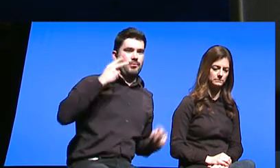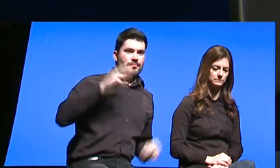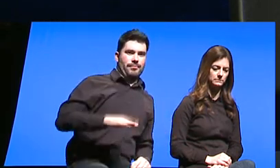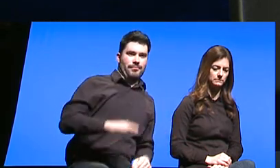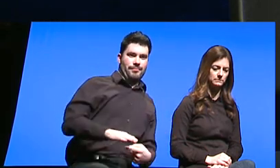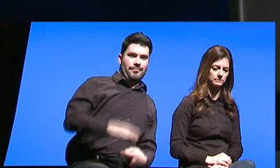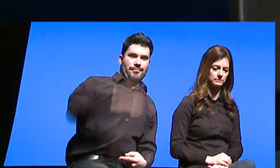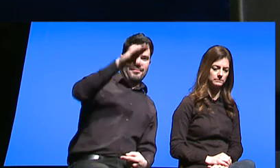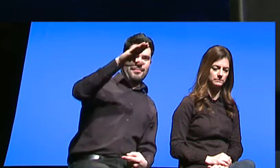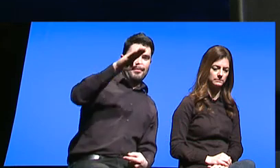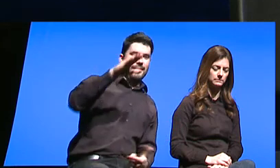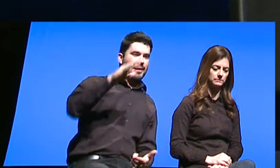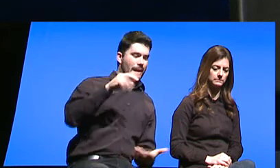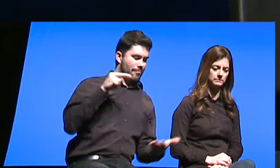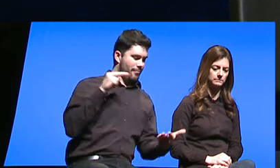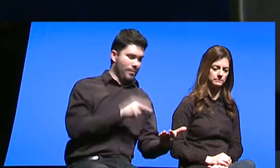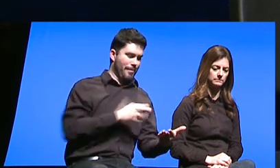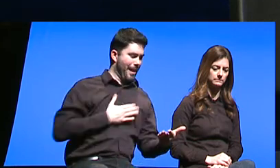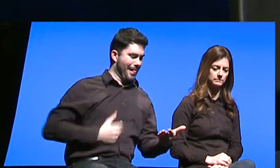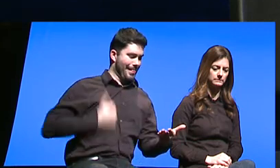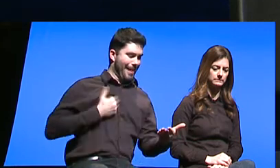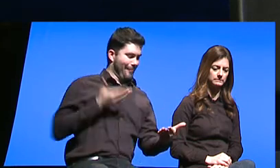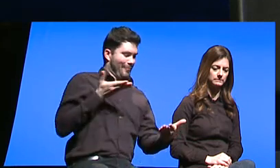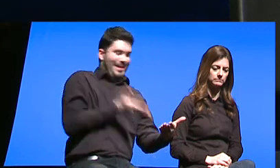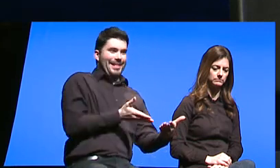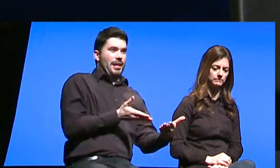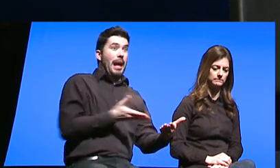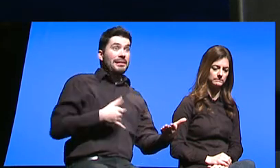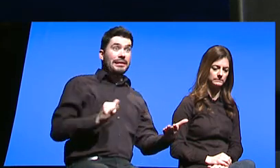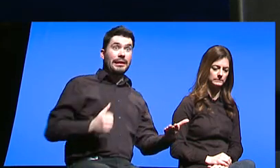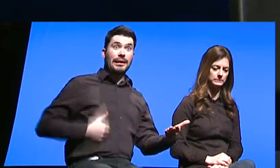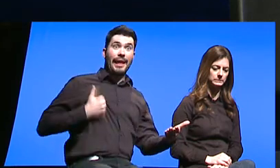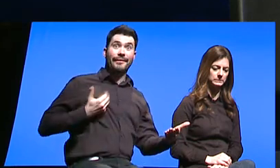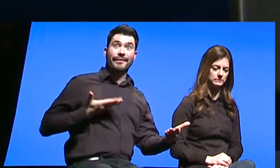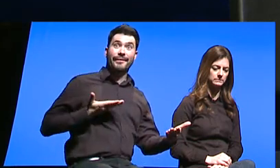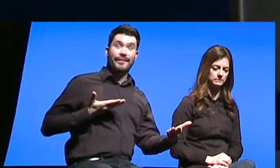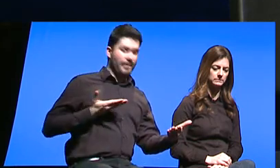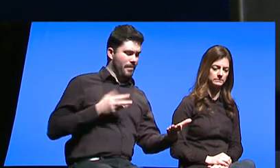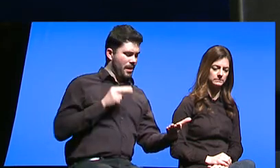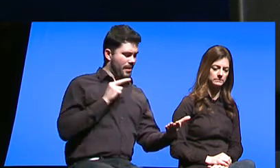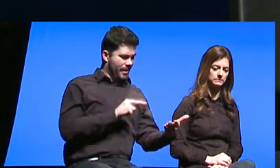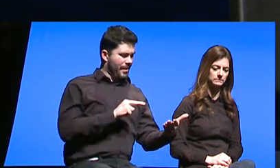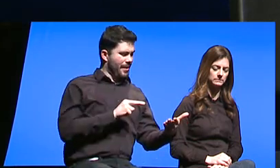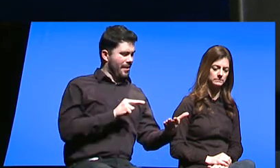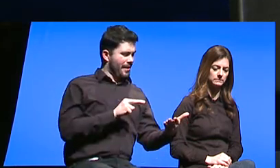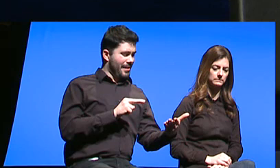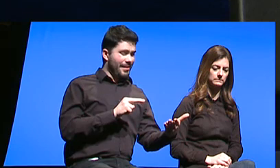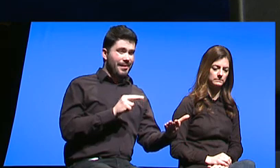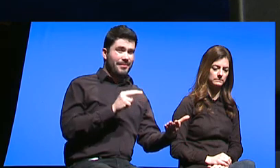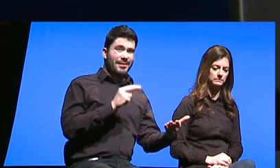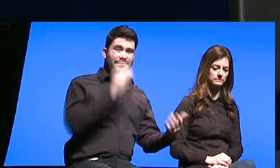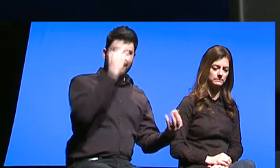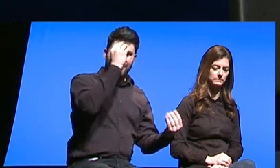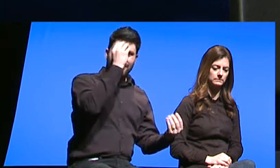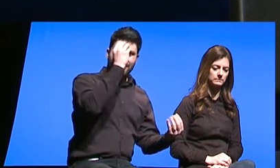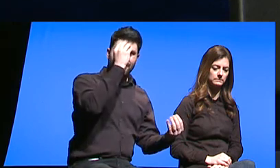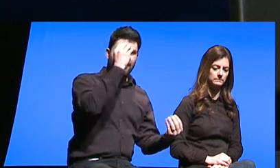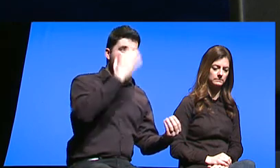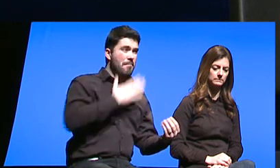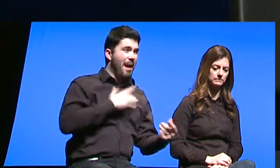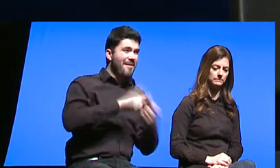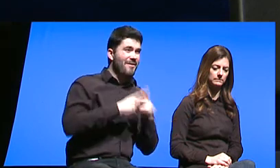just like, wow, I'm looking at it on paper and I'm still here. But when I look back on it, friends that I knew back